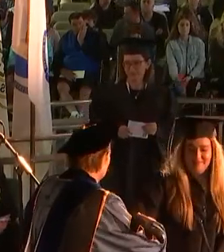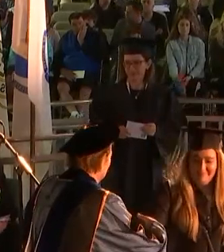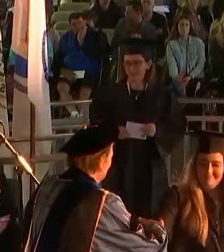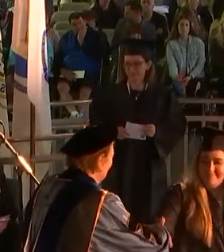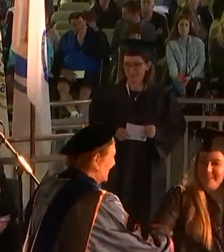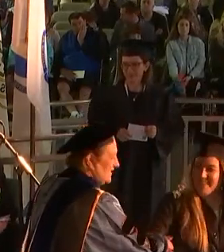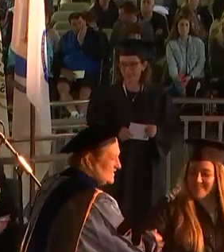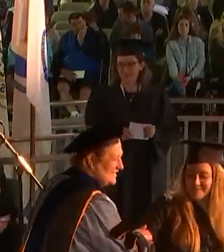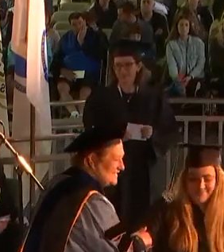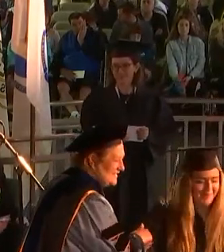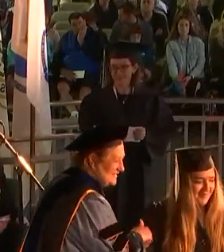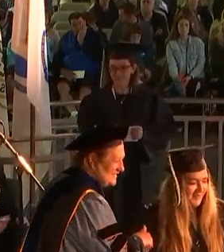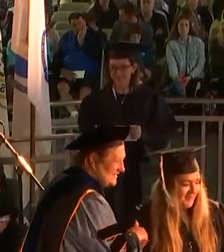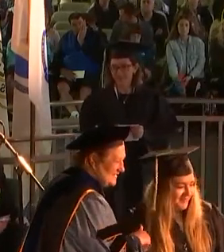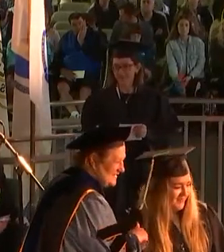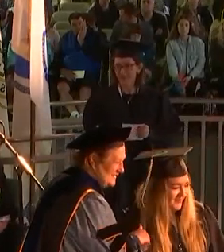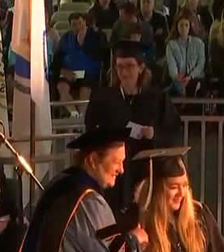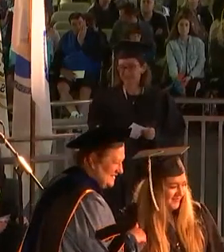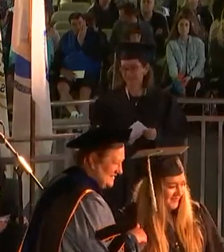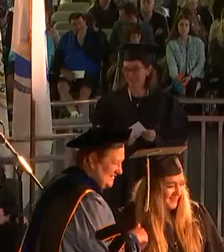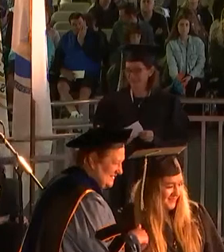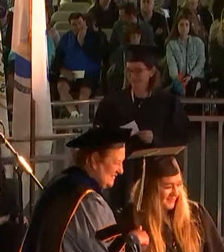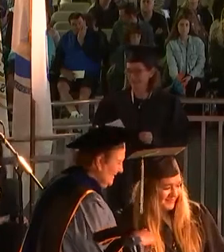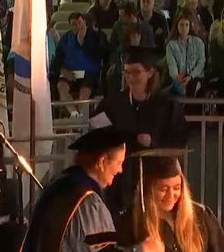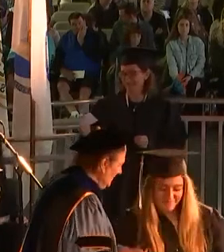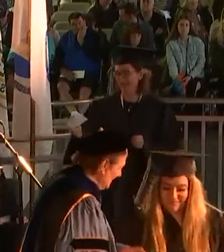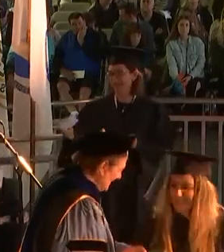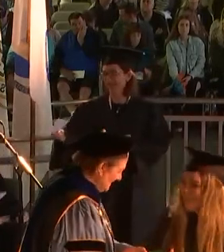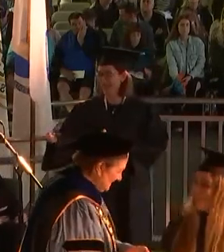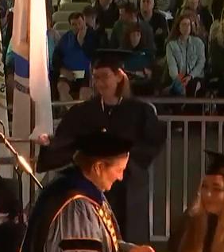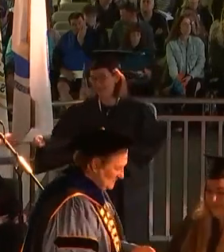Richanez Palacios.